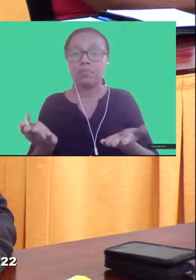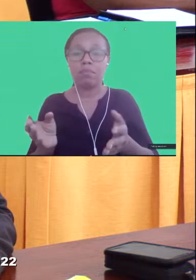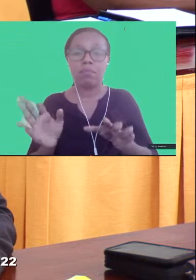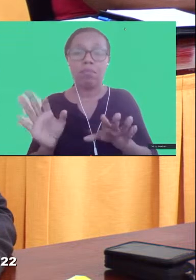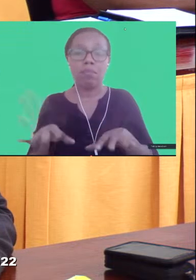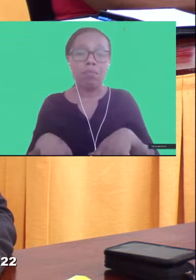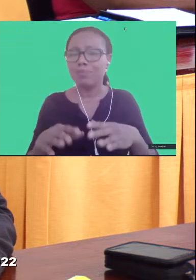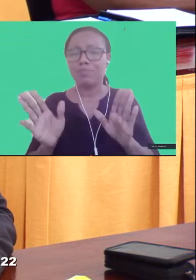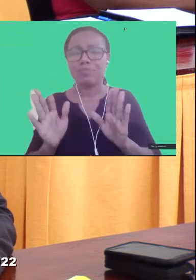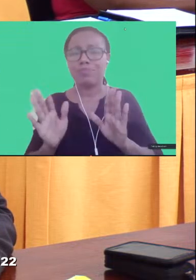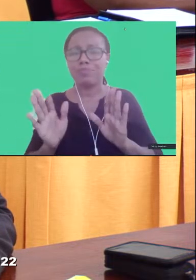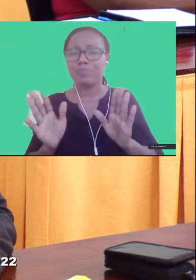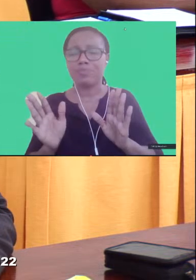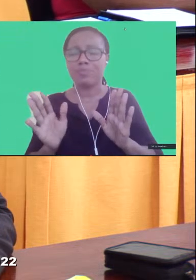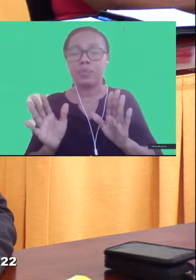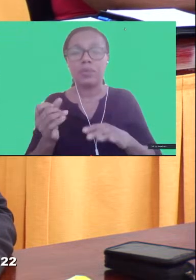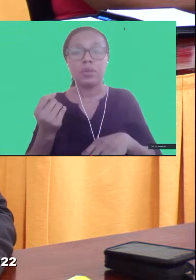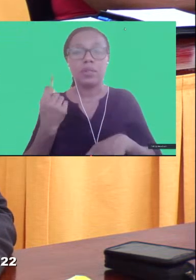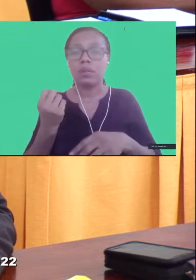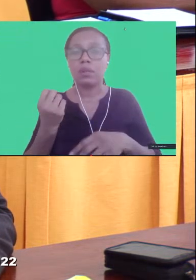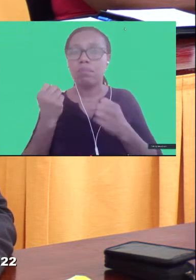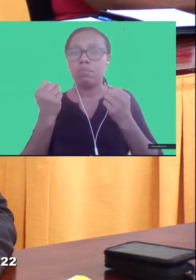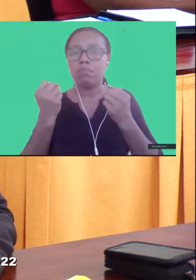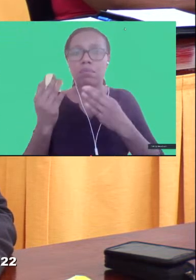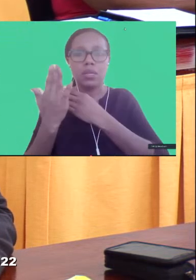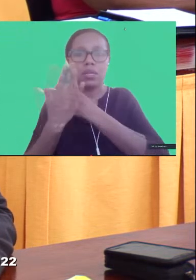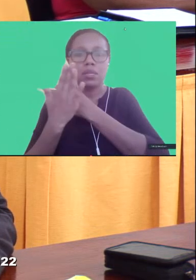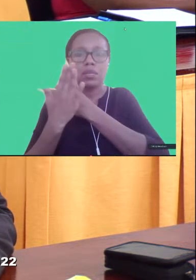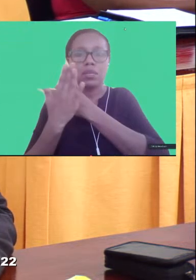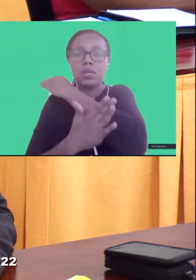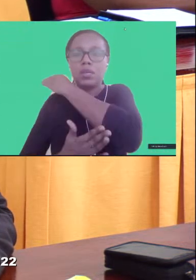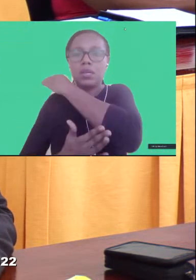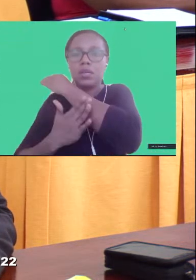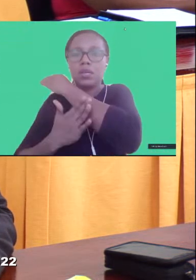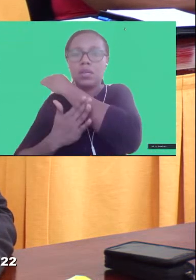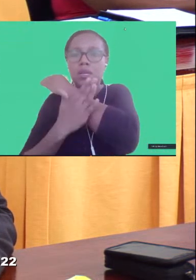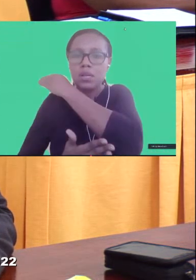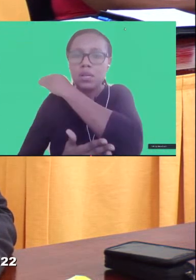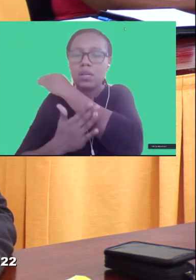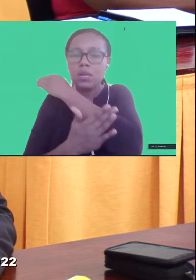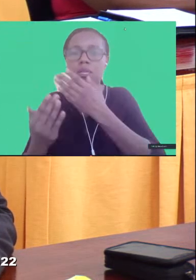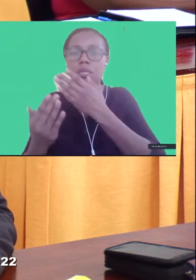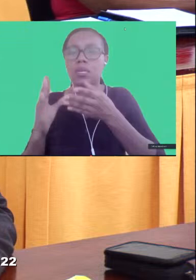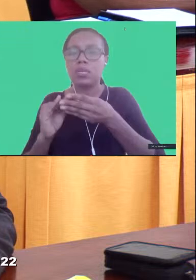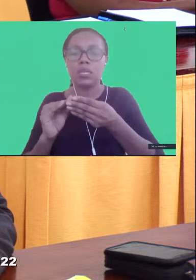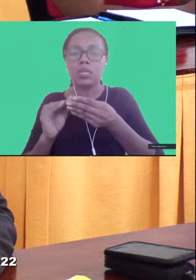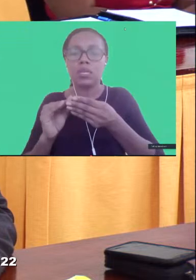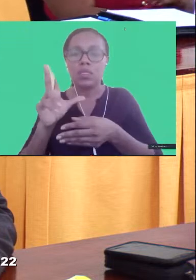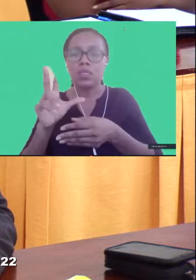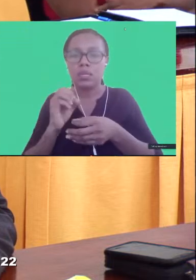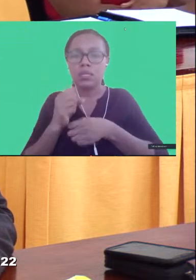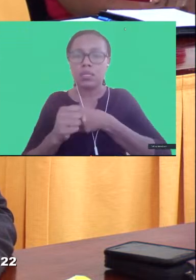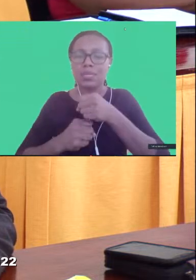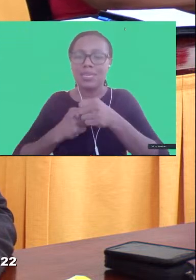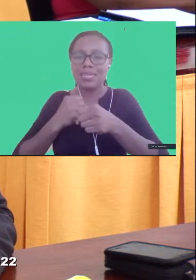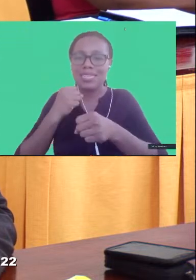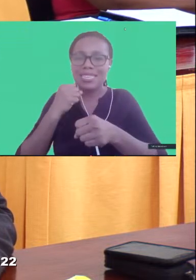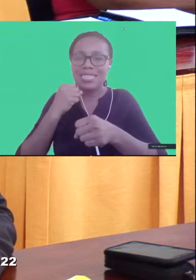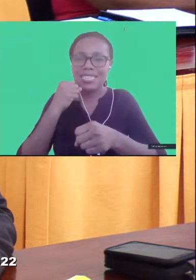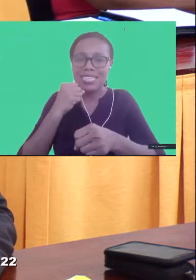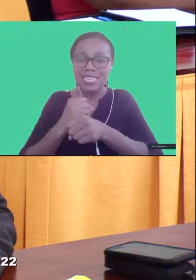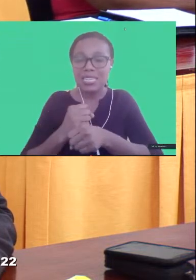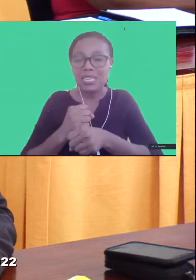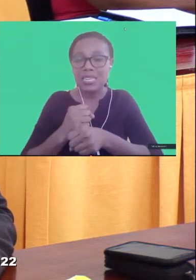given themselves windows of 30 years or more, some instances 40 years or more, to do that which we are attempting to do